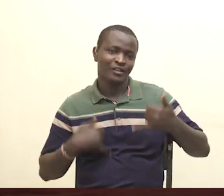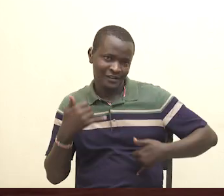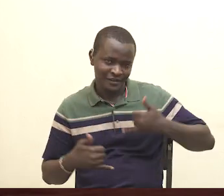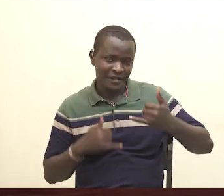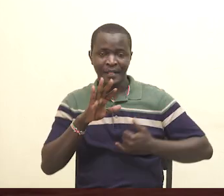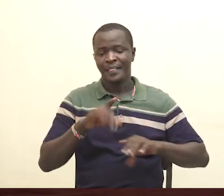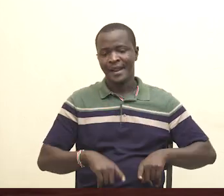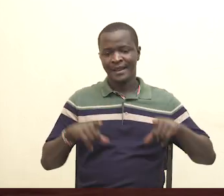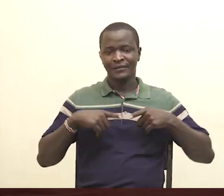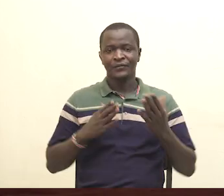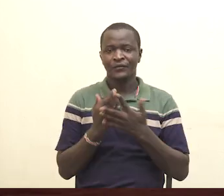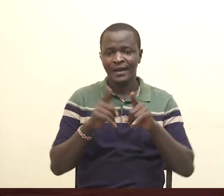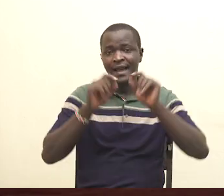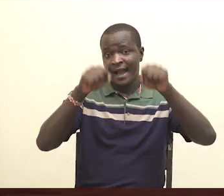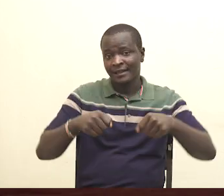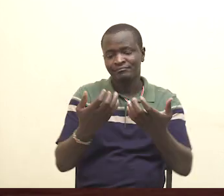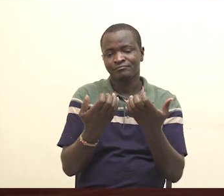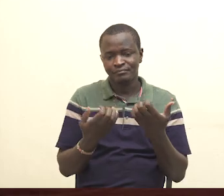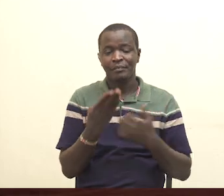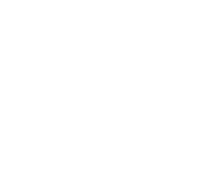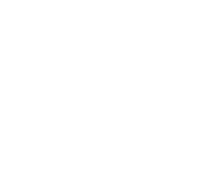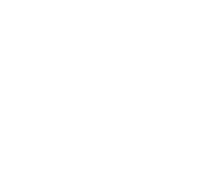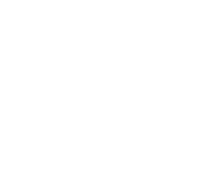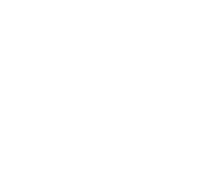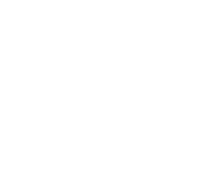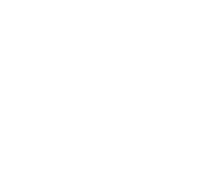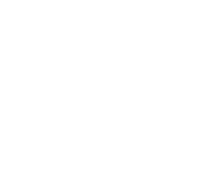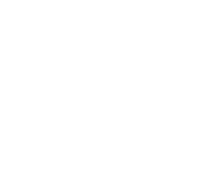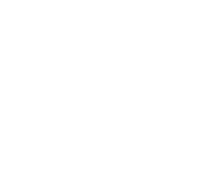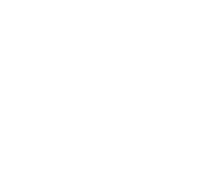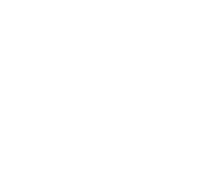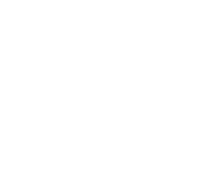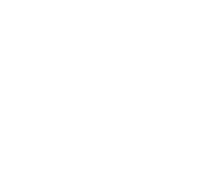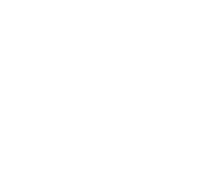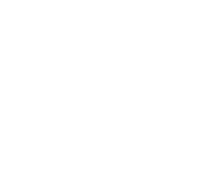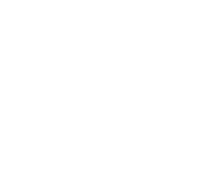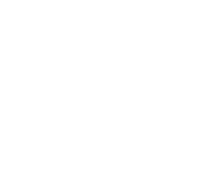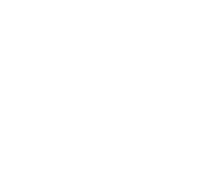their life as required by nature.